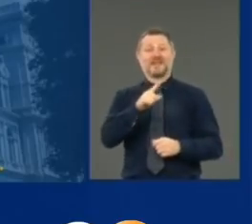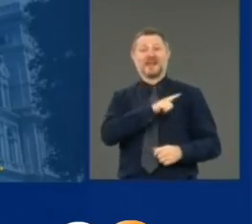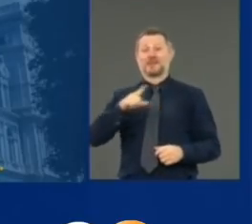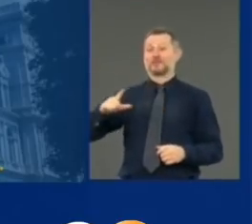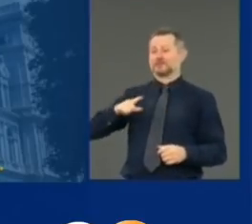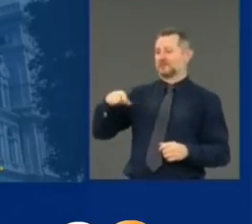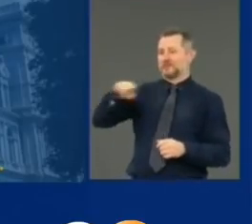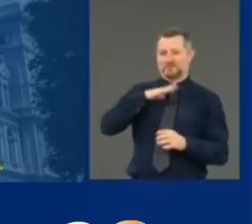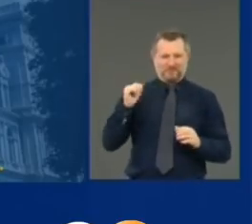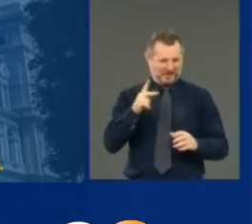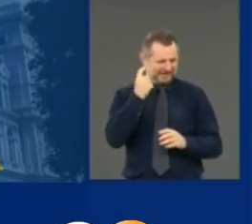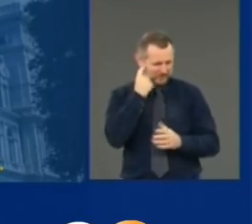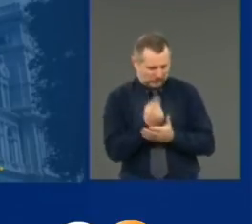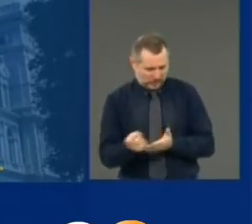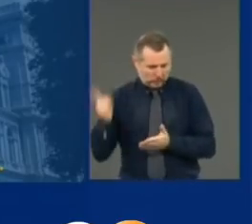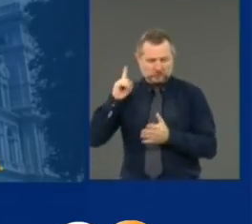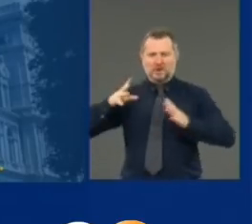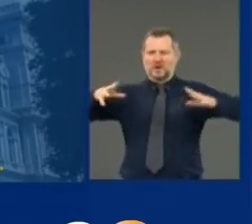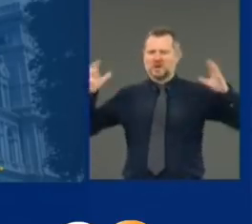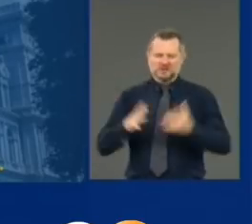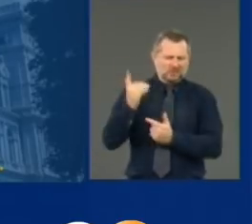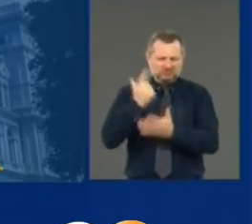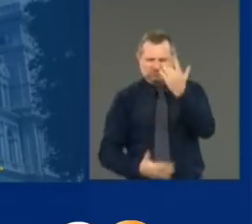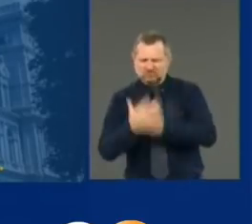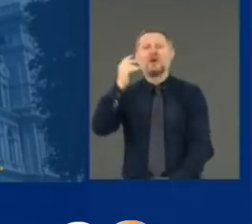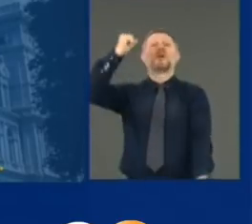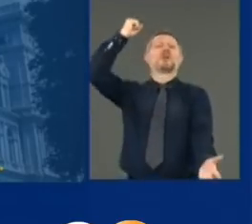week and passed